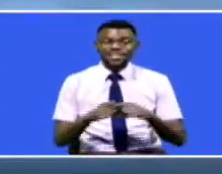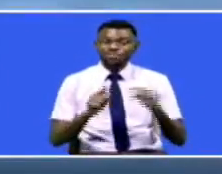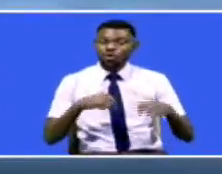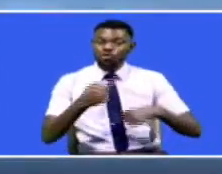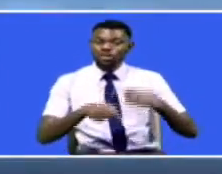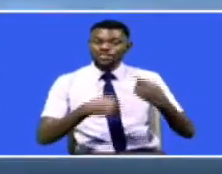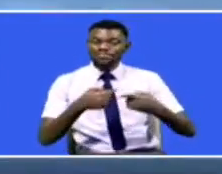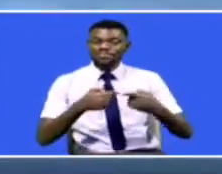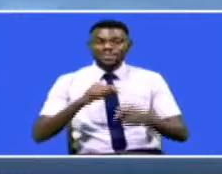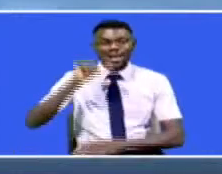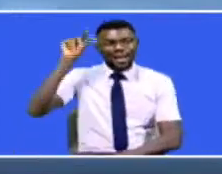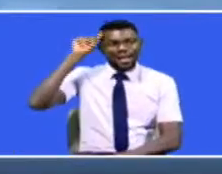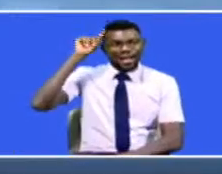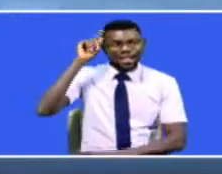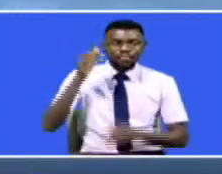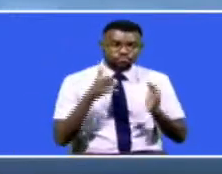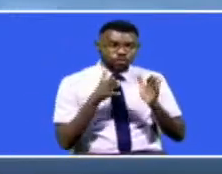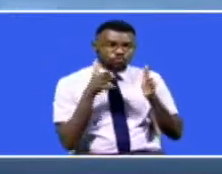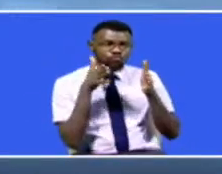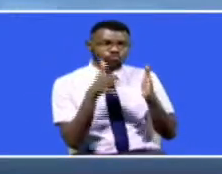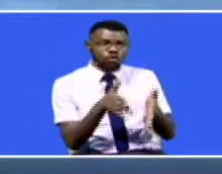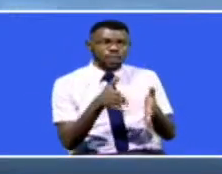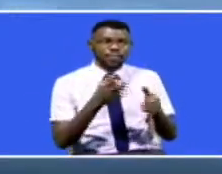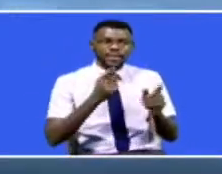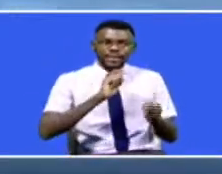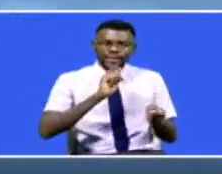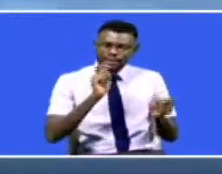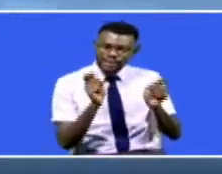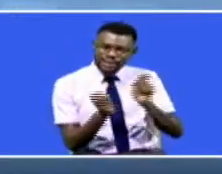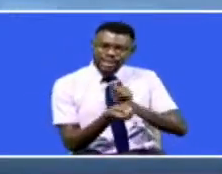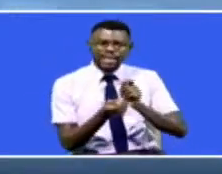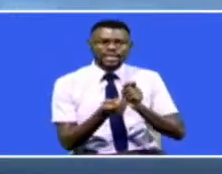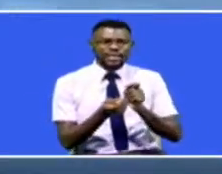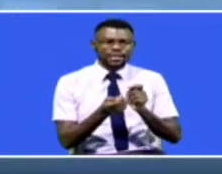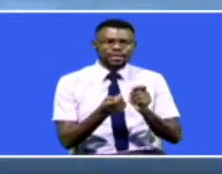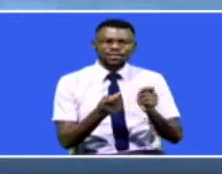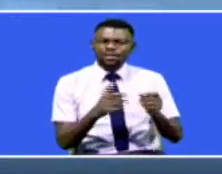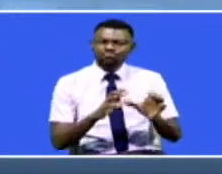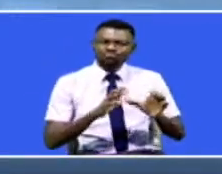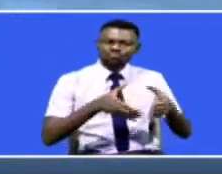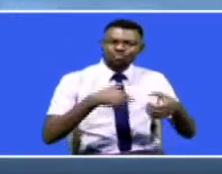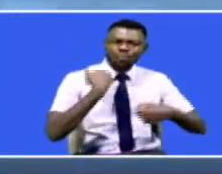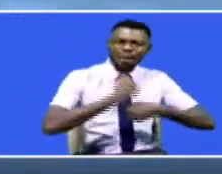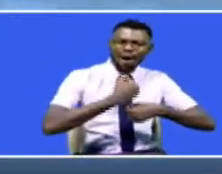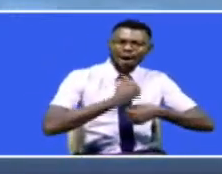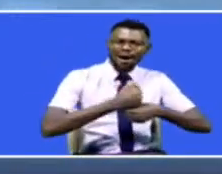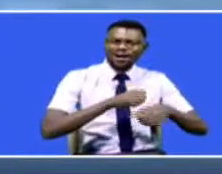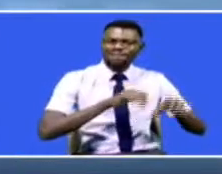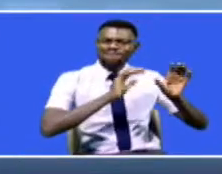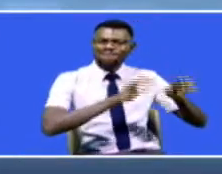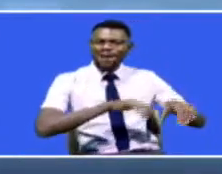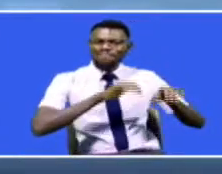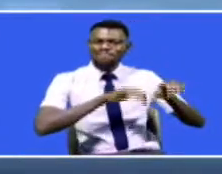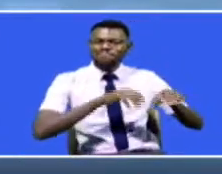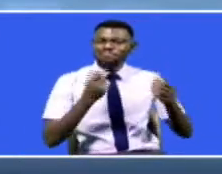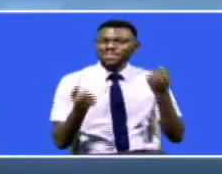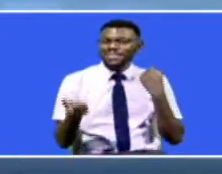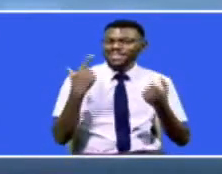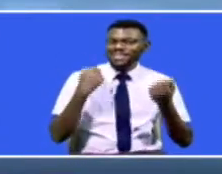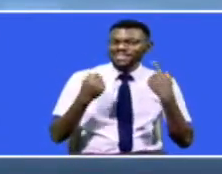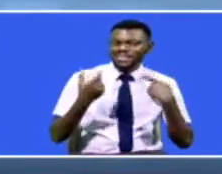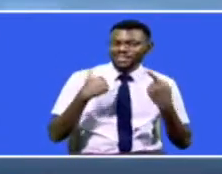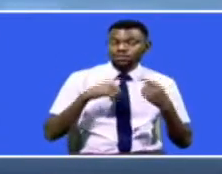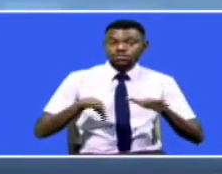Moving on from that, the government has committed to turn around the fortunes of tea farmers in the country. Deputy President Rigathi